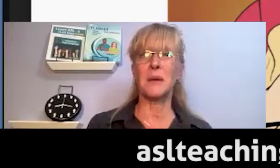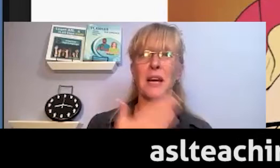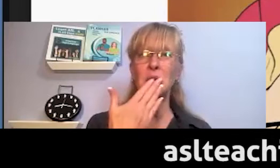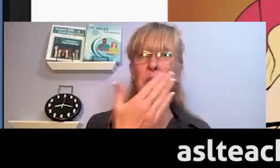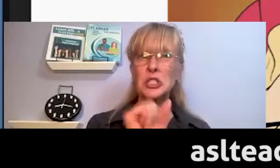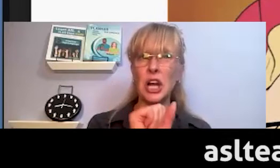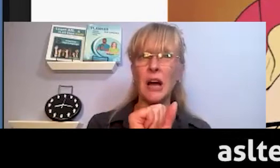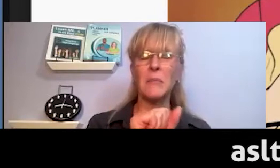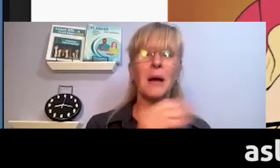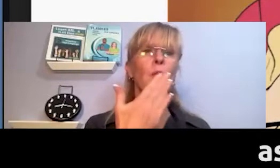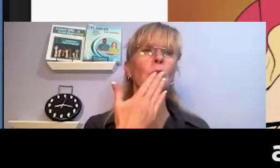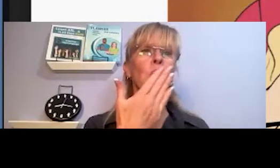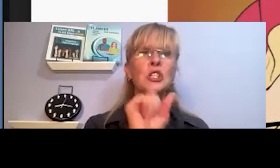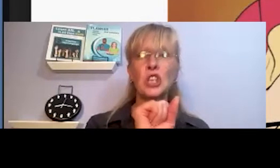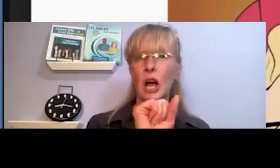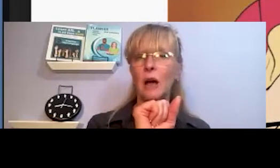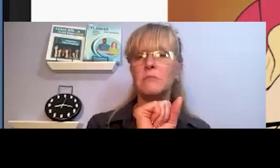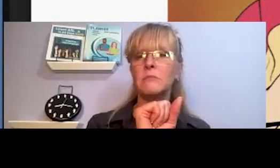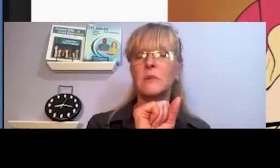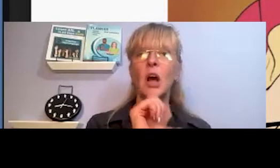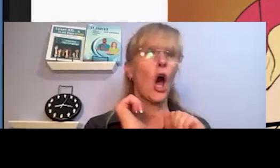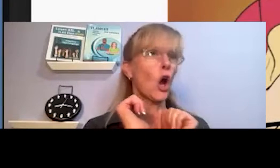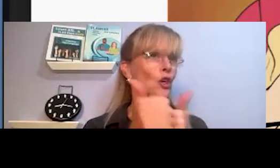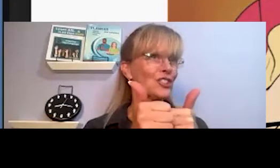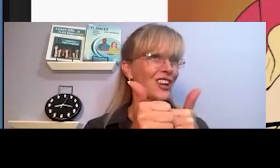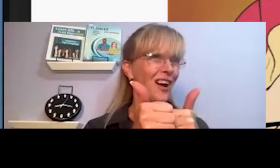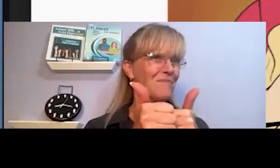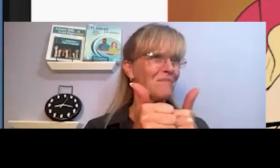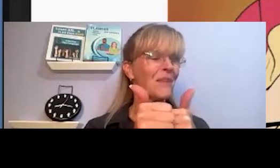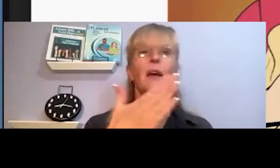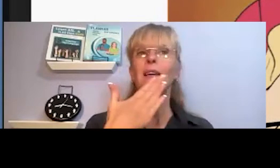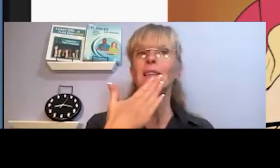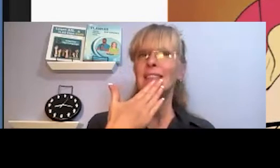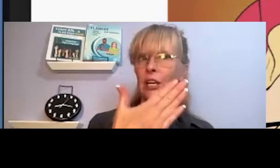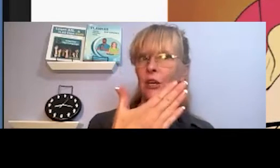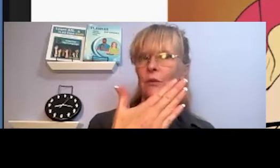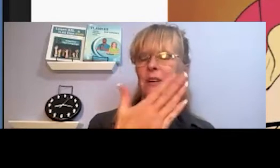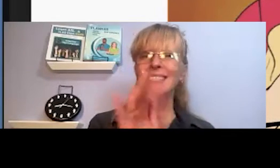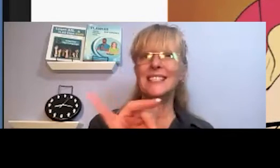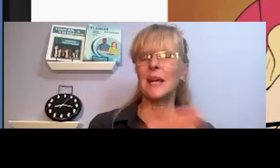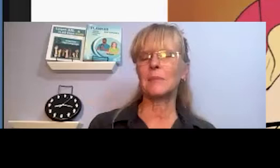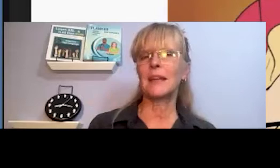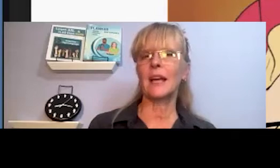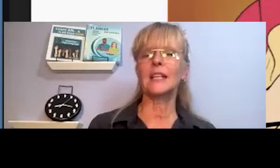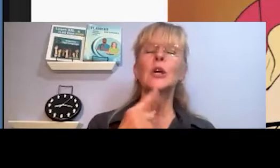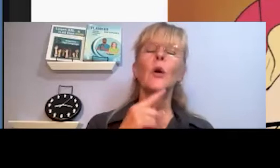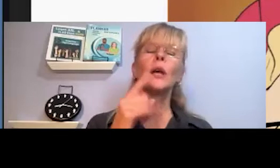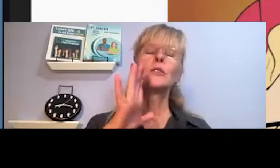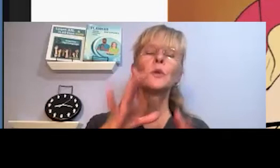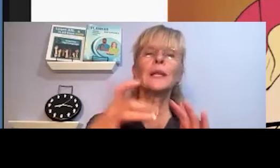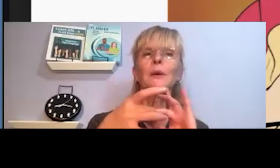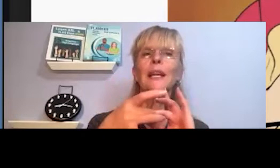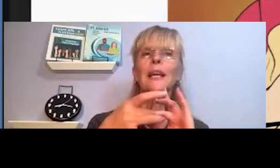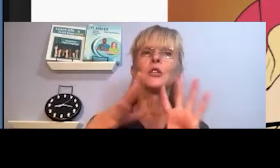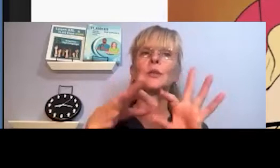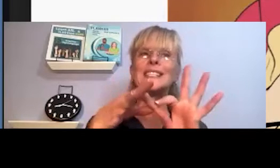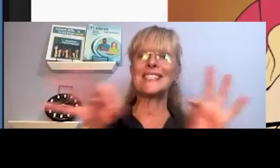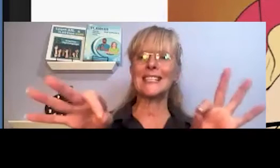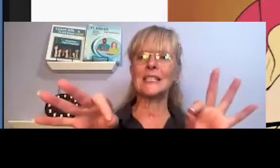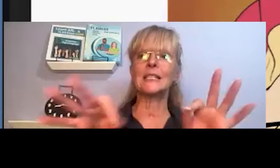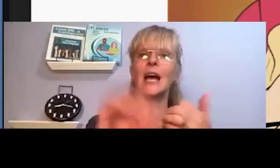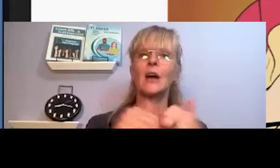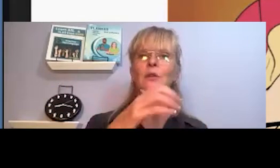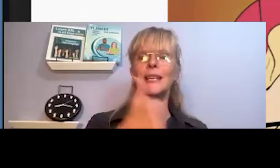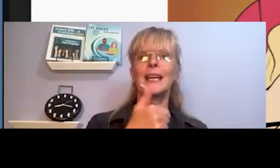tell somebody good job, I'm going good job or good job. Thank you. It's the same thing. So it's really related to